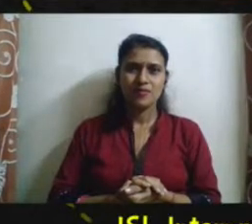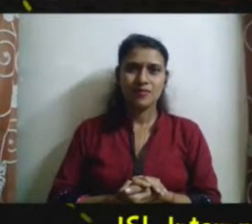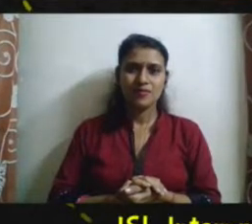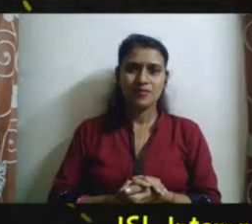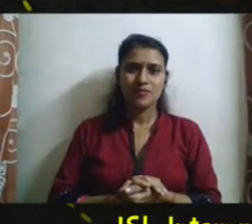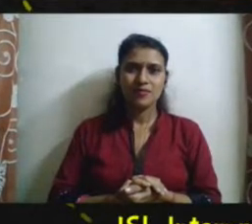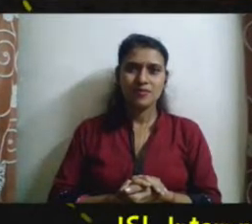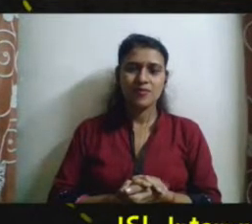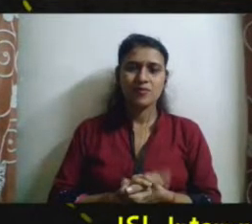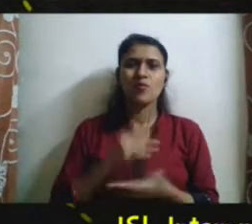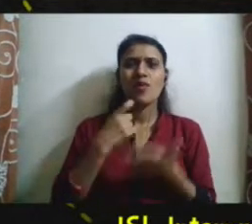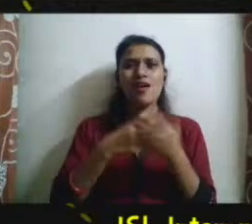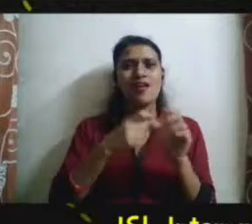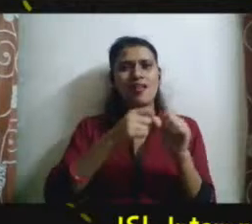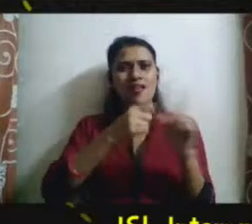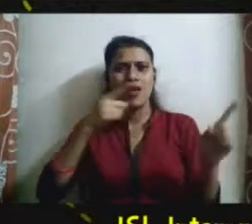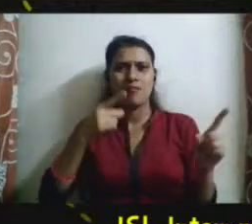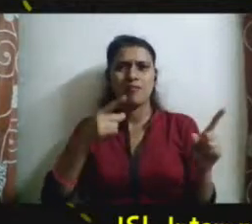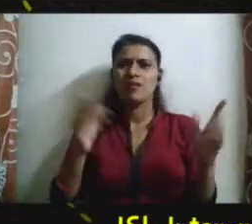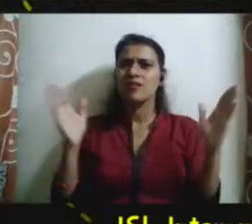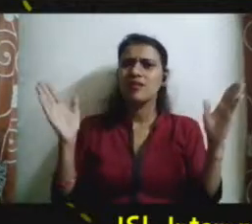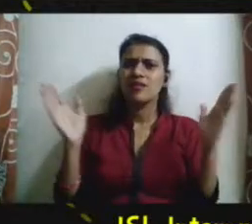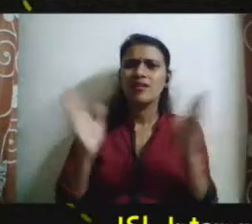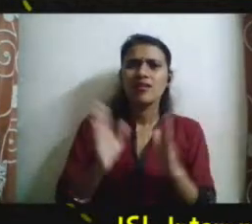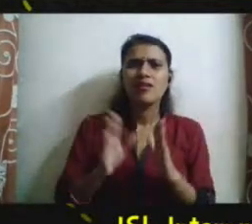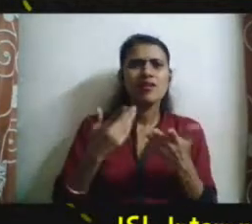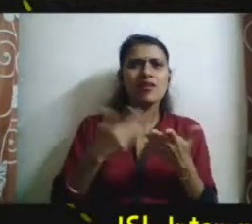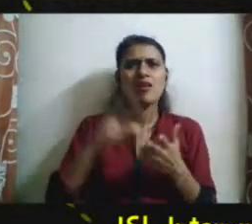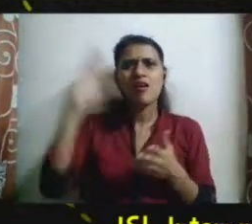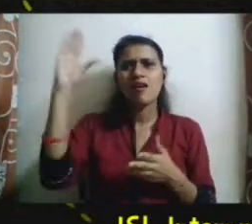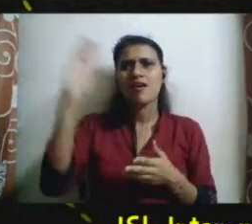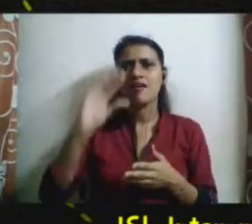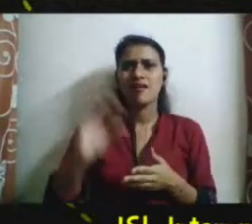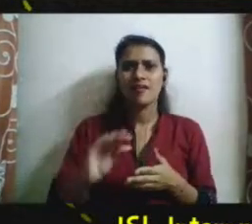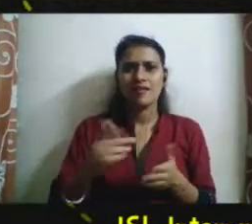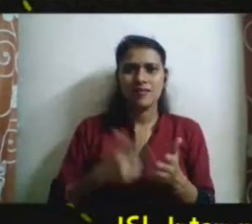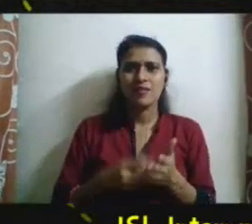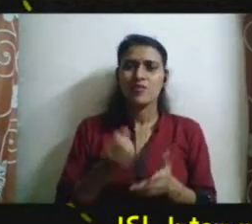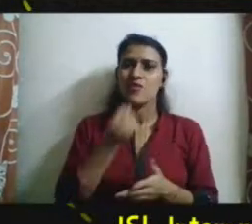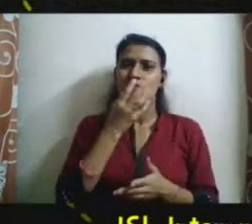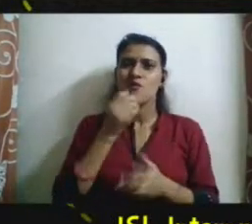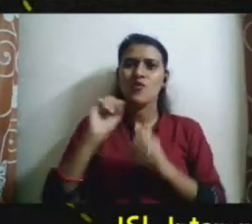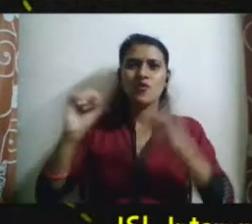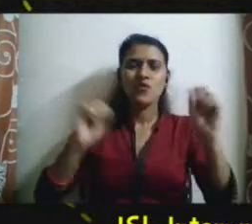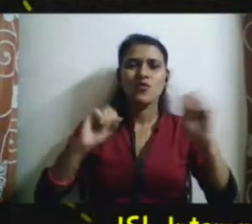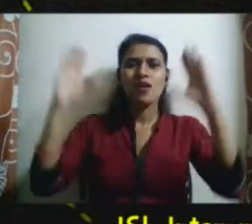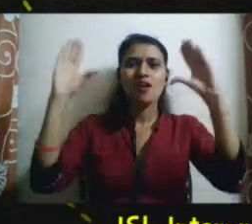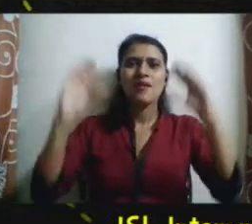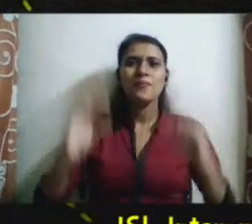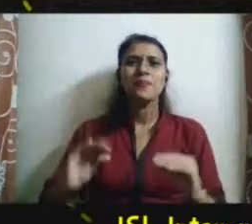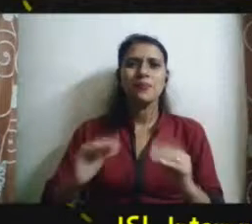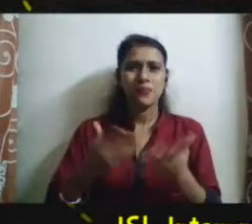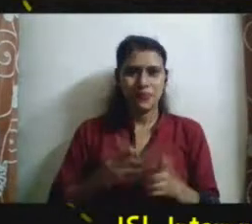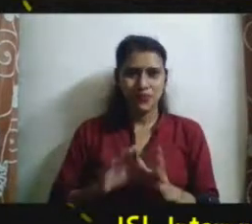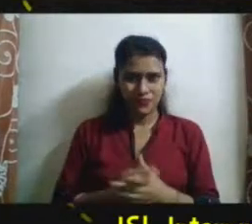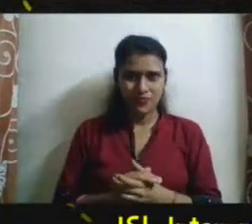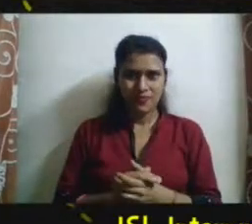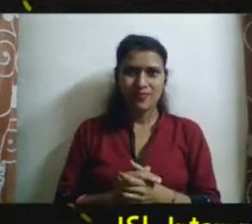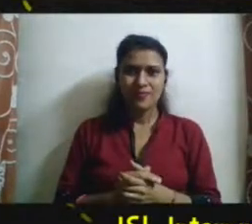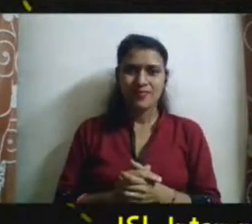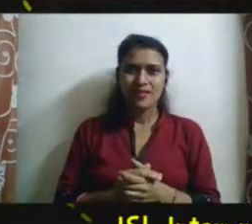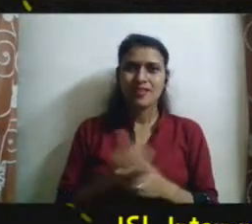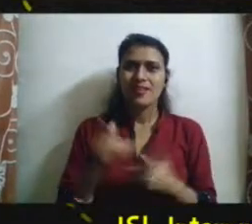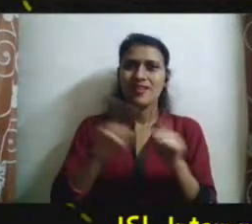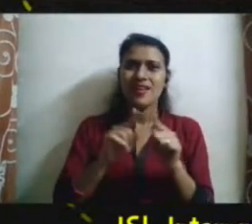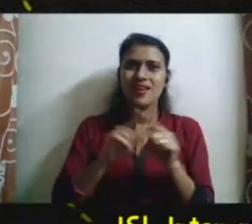Rama Juhi ke phulwa. So as you pluck the